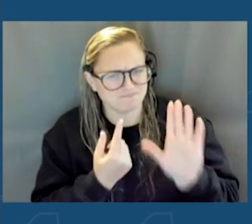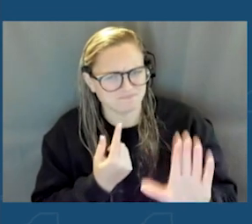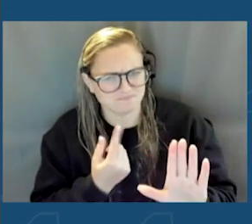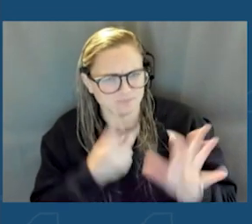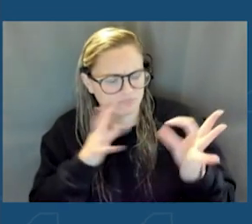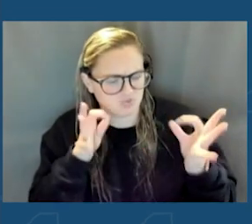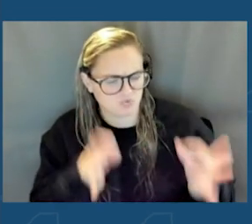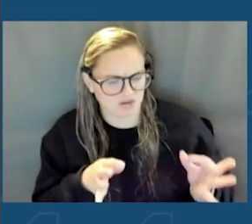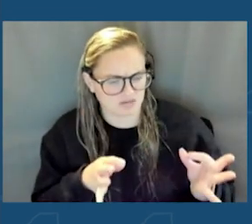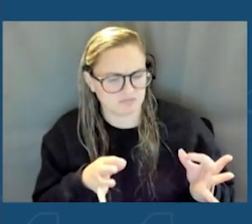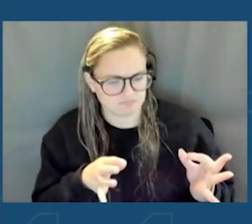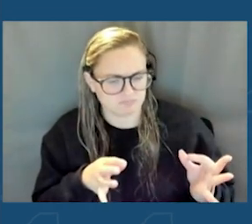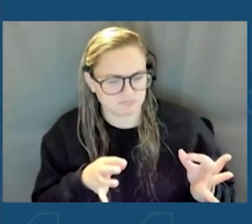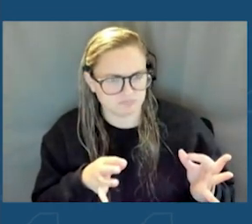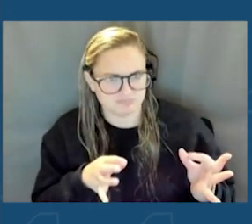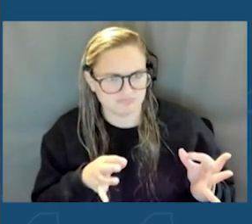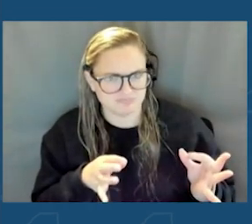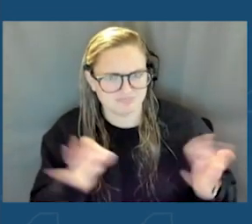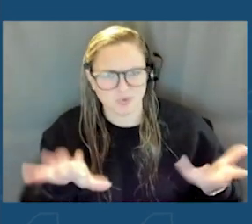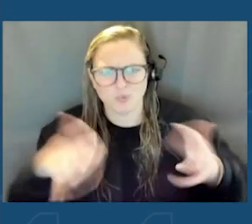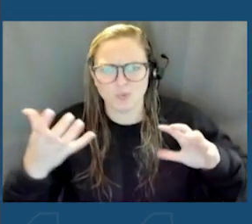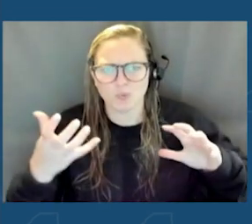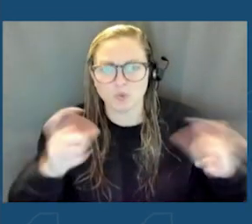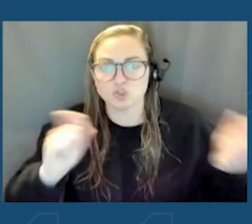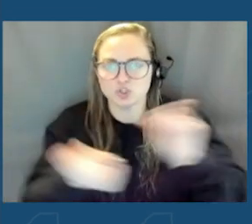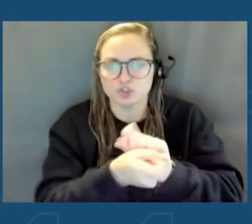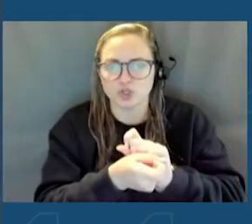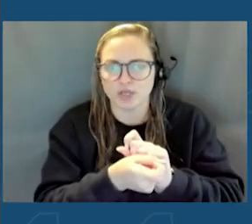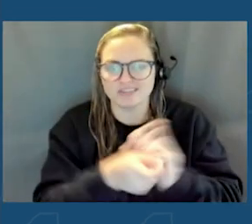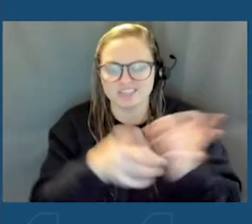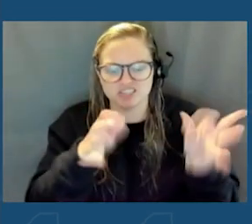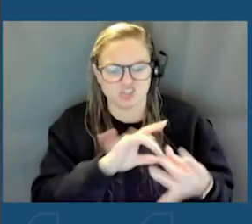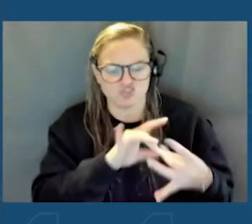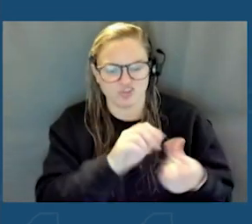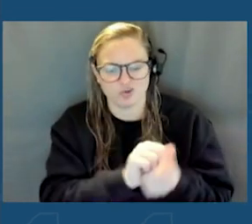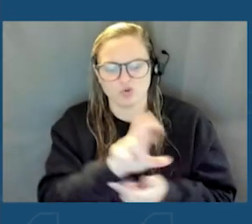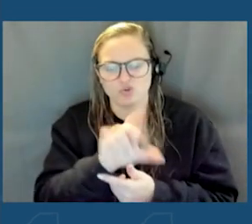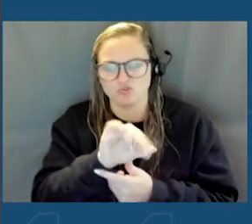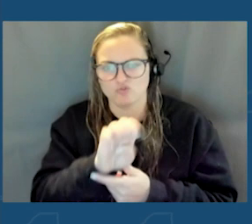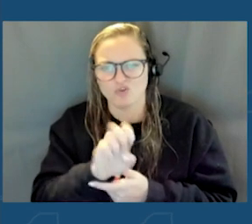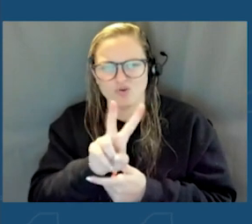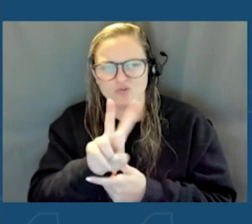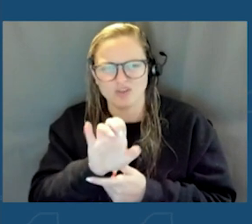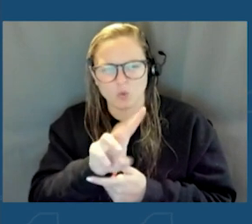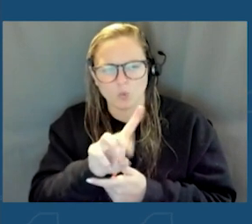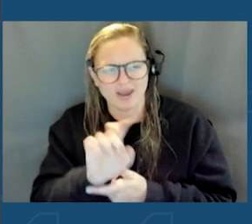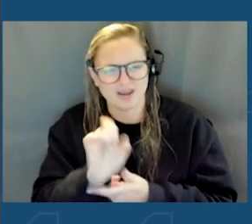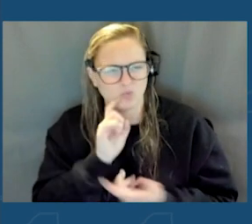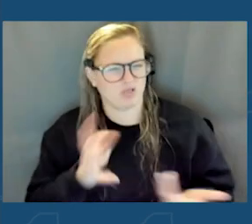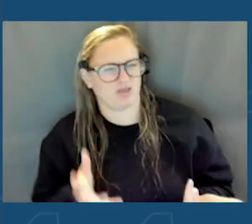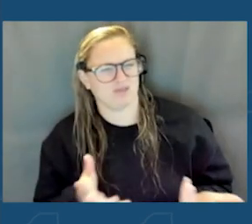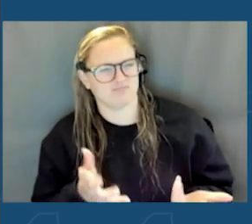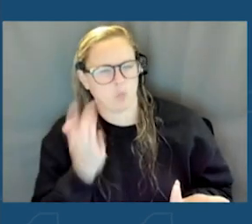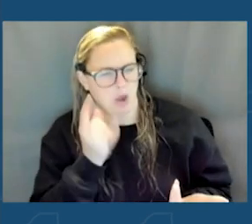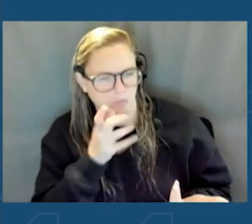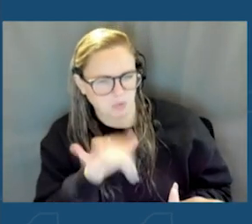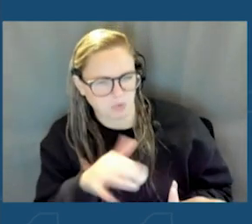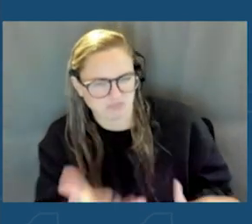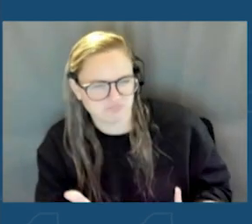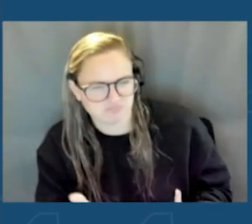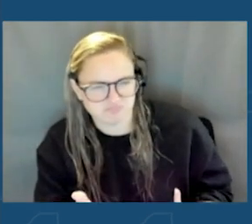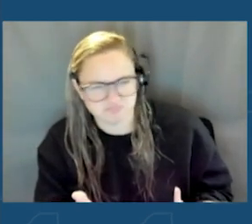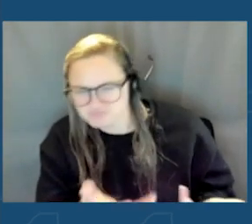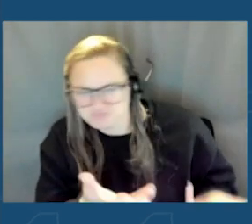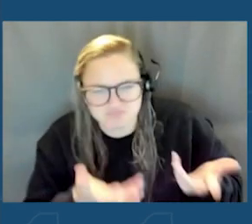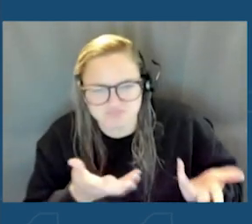to overturn Roe v. Wade. And it seemed so far-fetched. It seemed like we almost felt